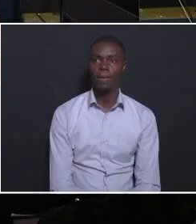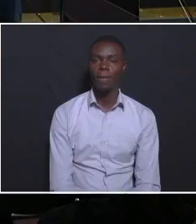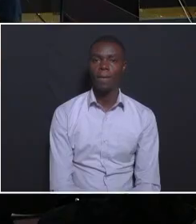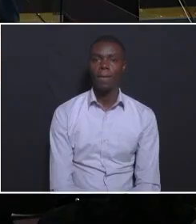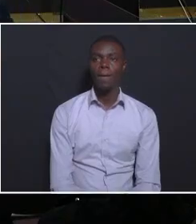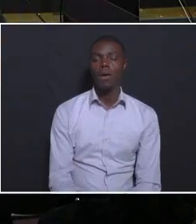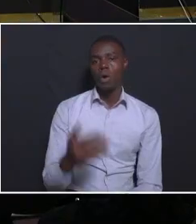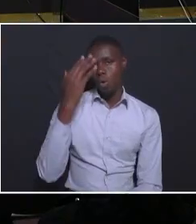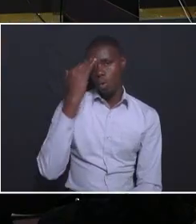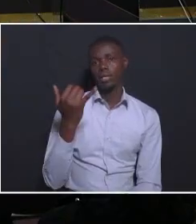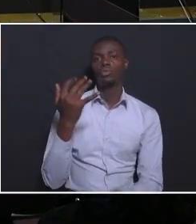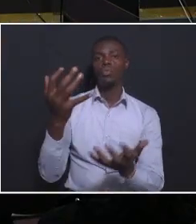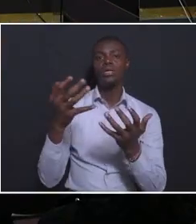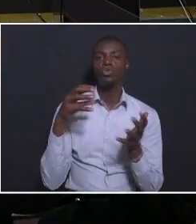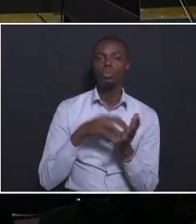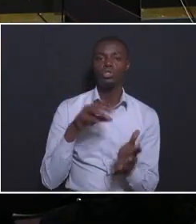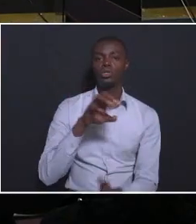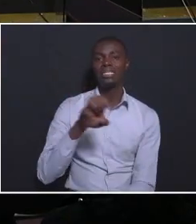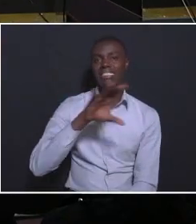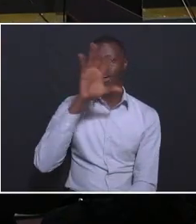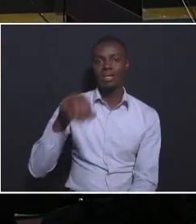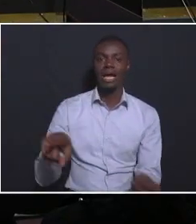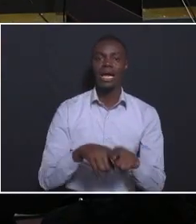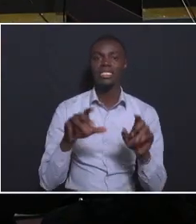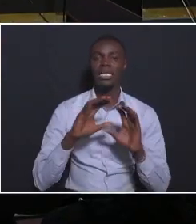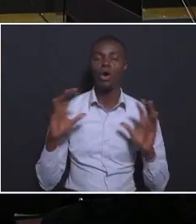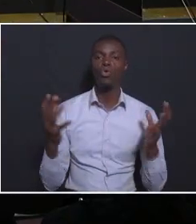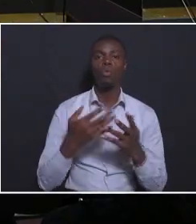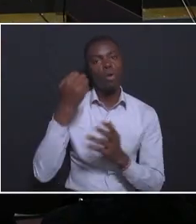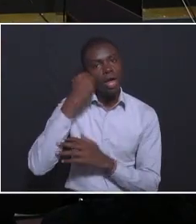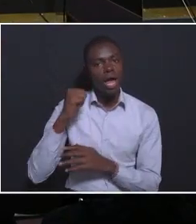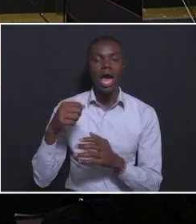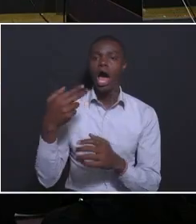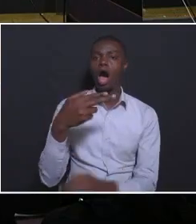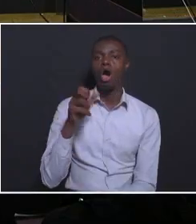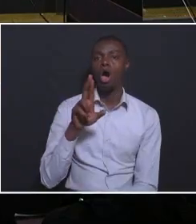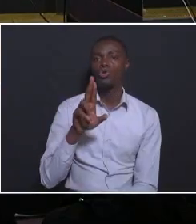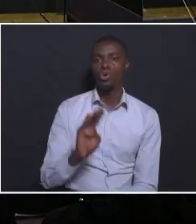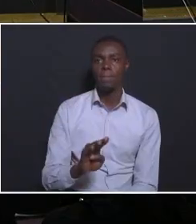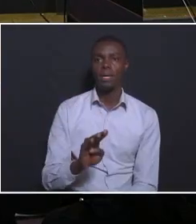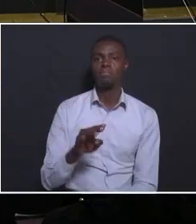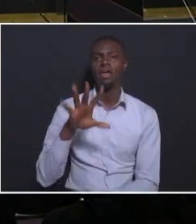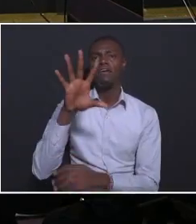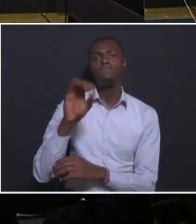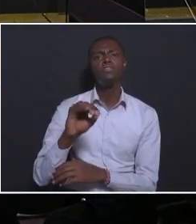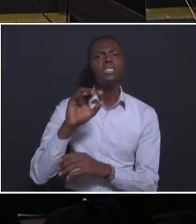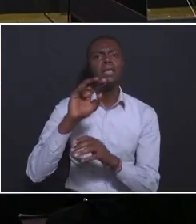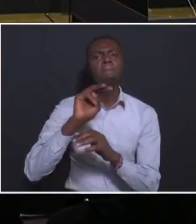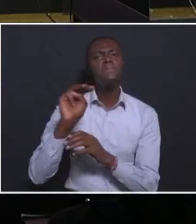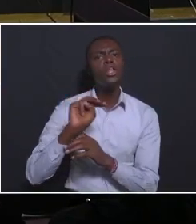we need to also position East Africa as a global audio hub? Because, 50 million